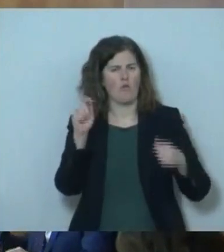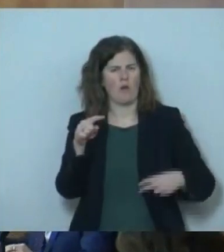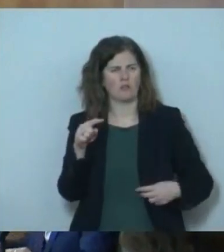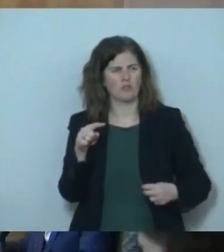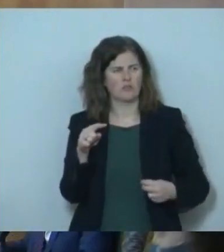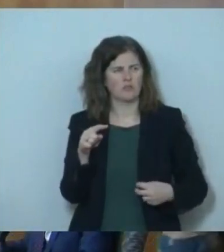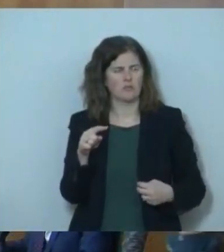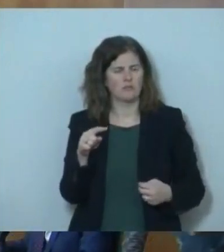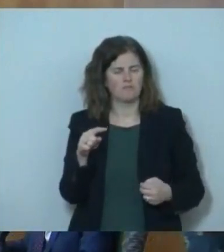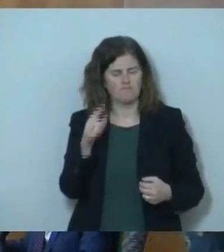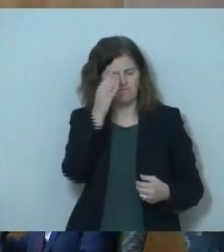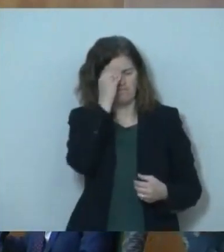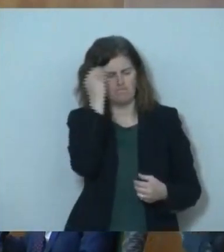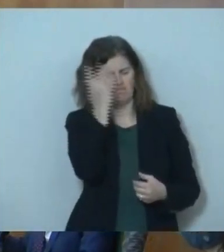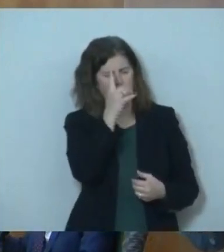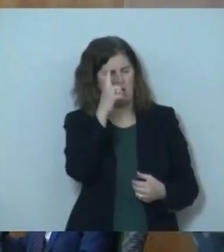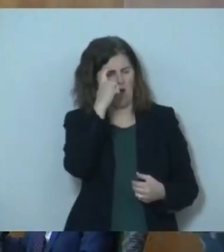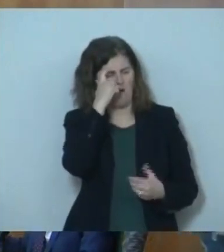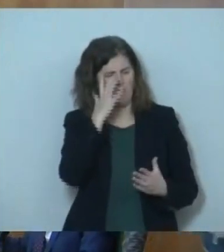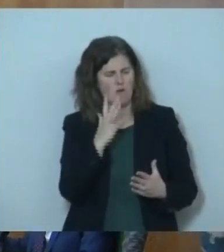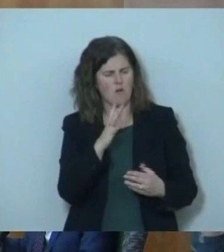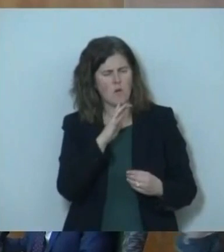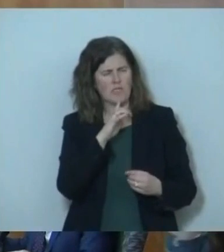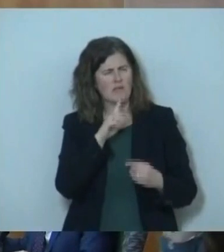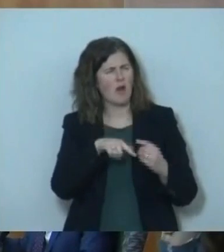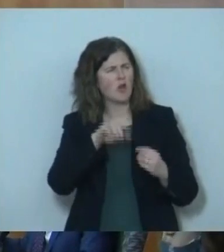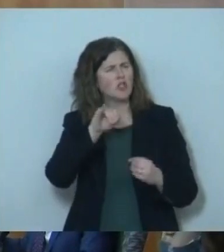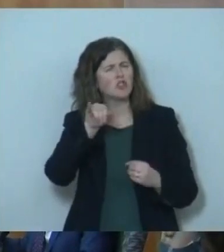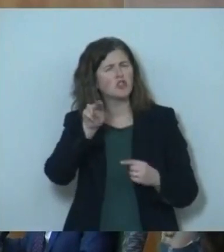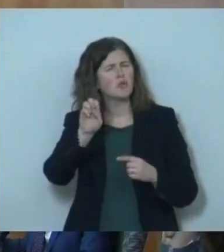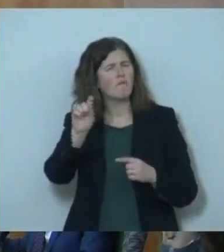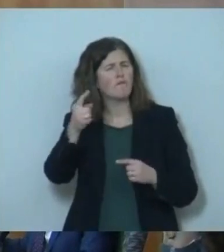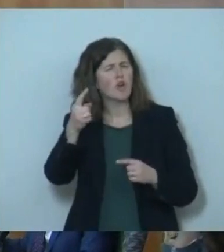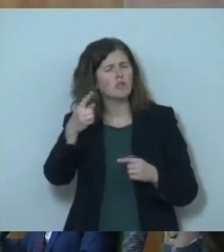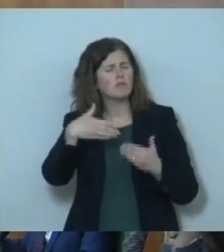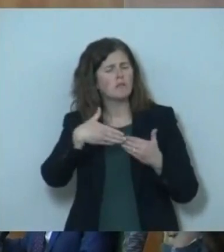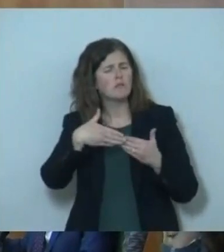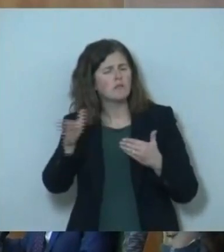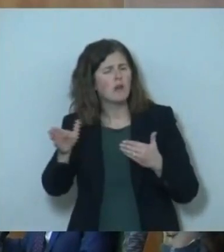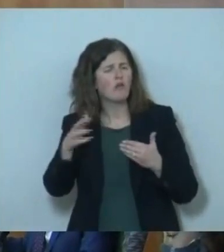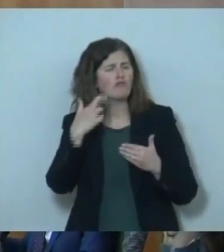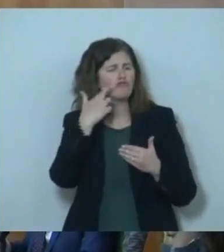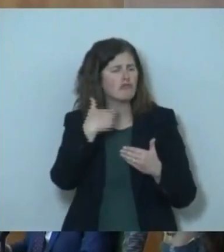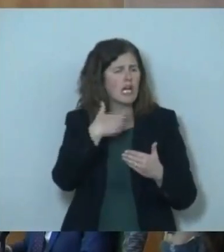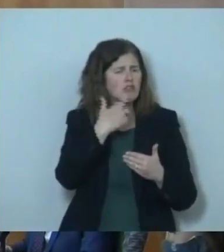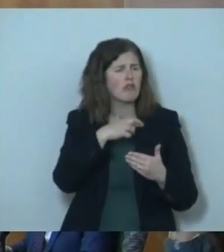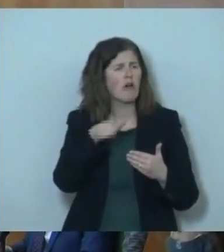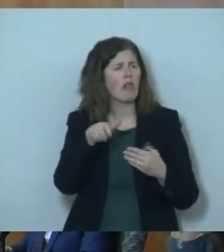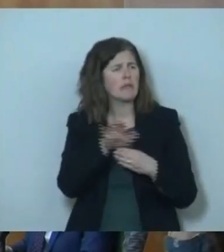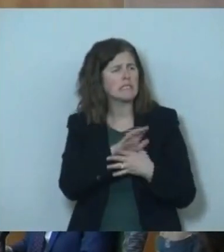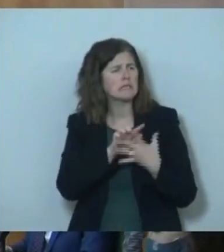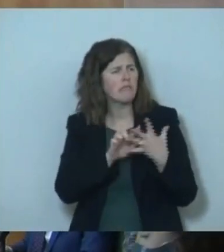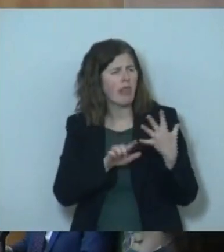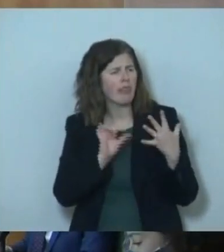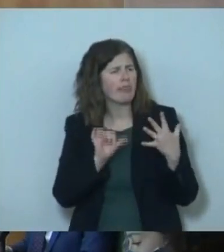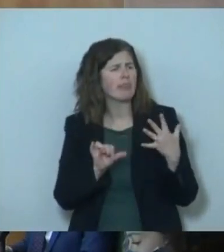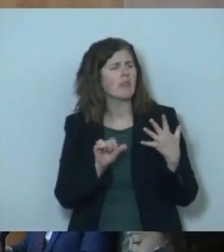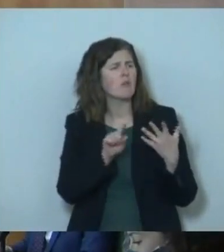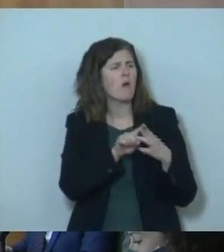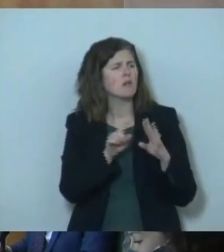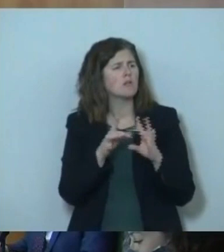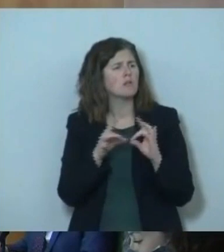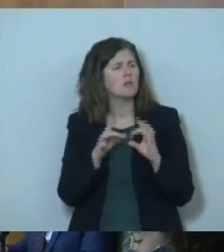what you said, Governor, about June 1st reopening restaurants and other businesses. You also